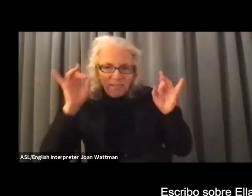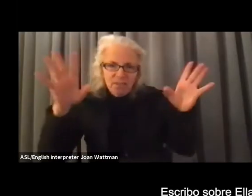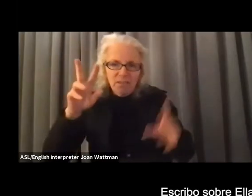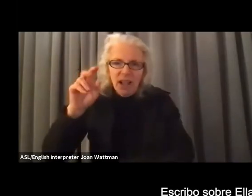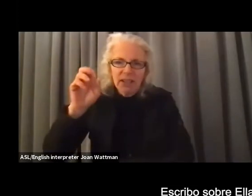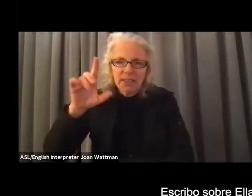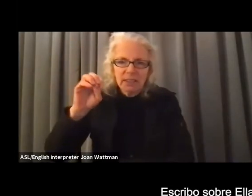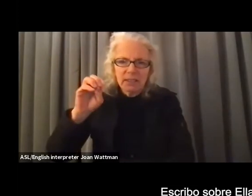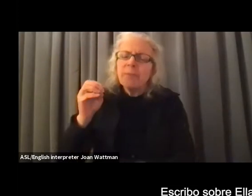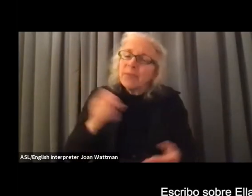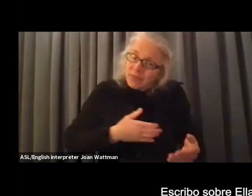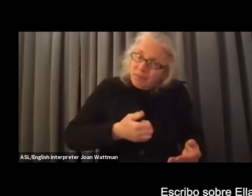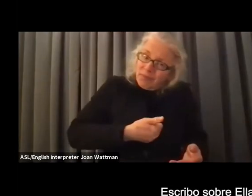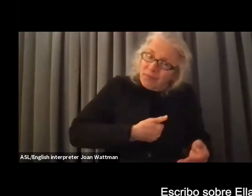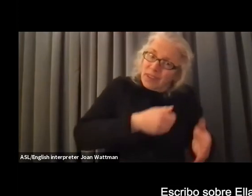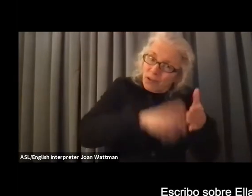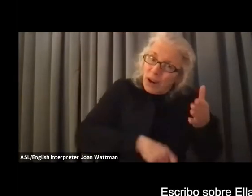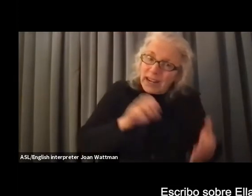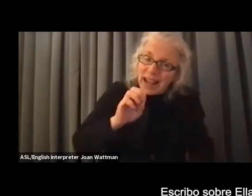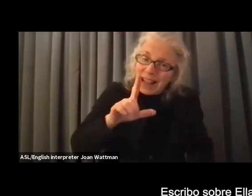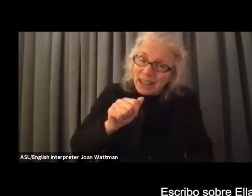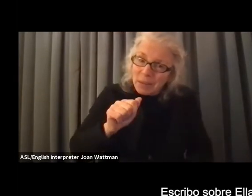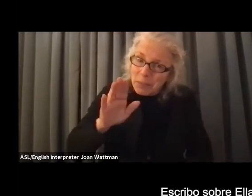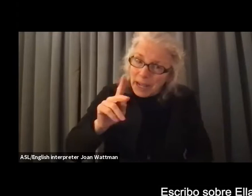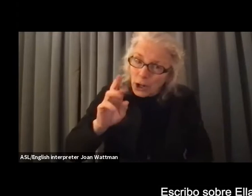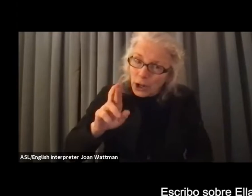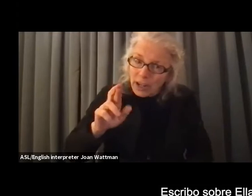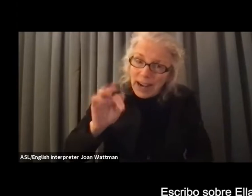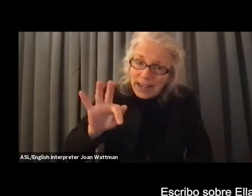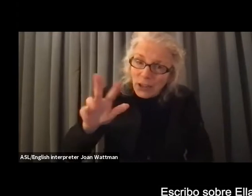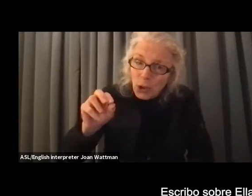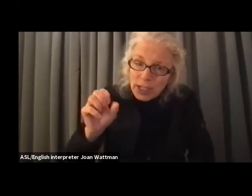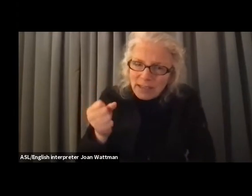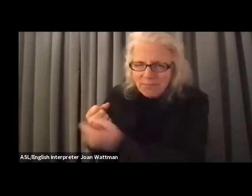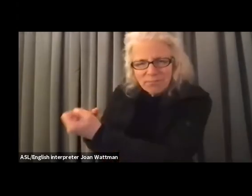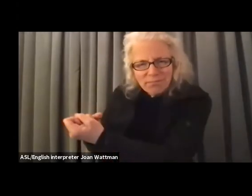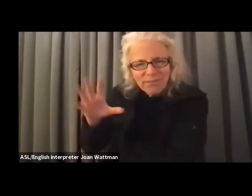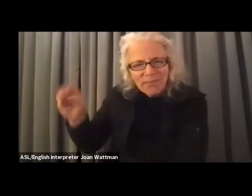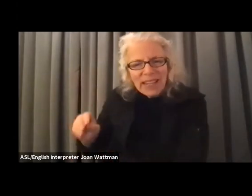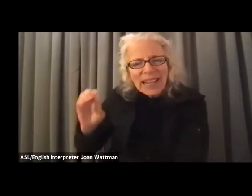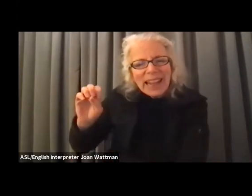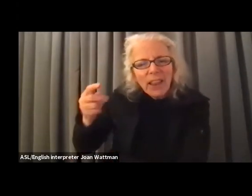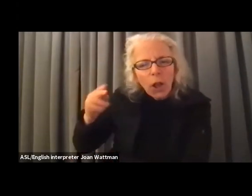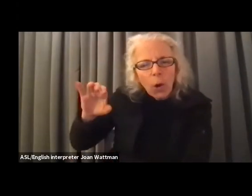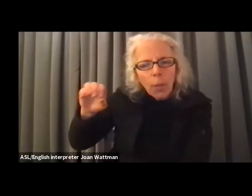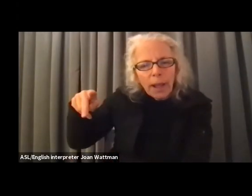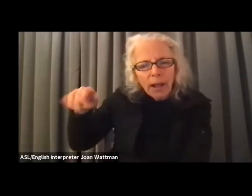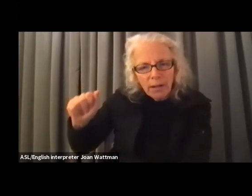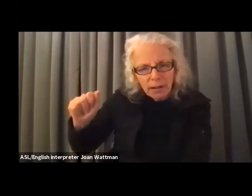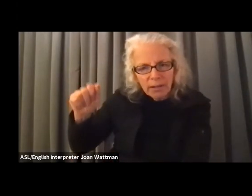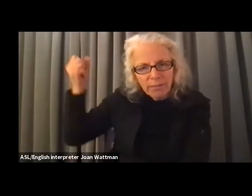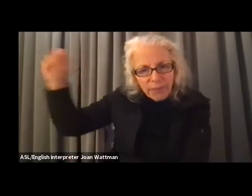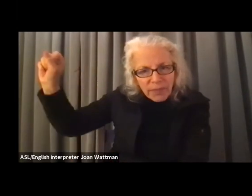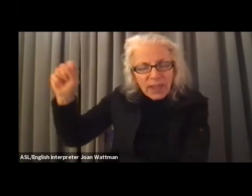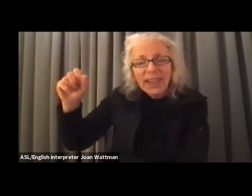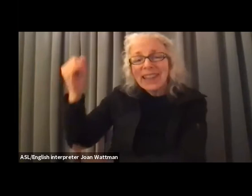Ella Baker in the 1930s, standing in solidarity with the Ethiopian resistance to the 1935 Italian